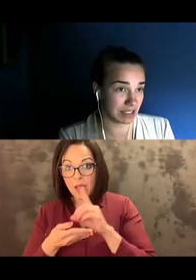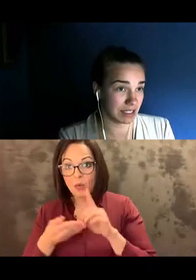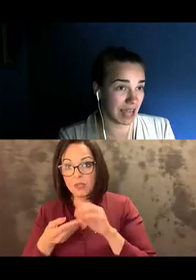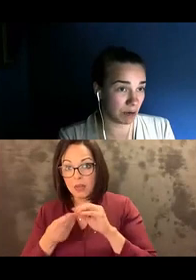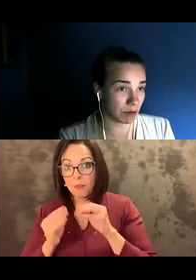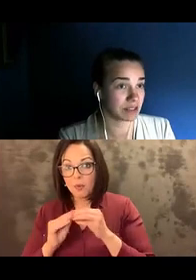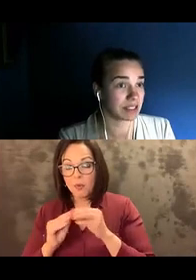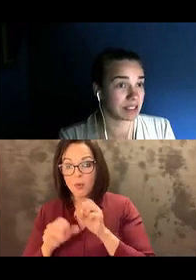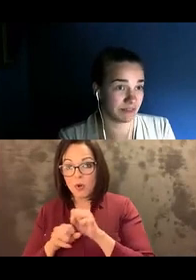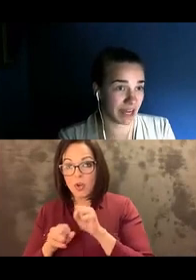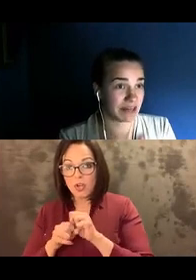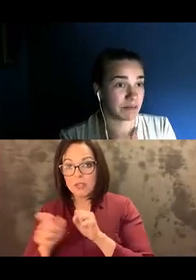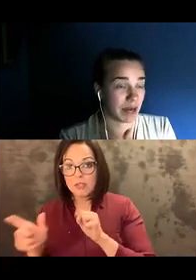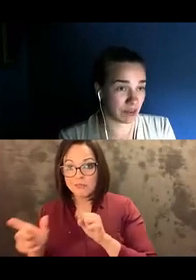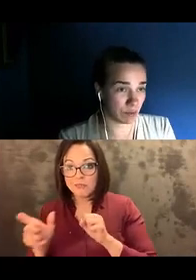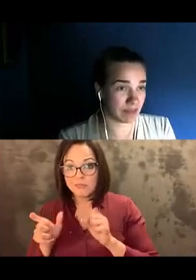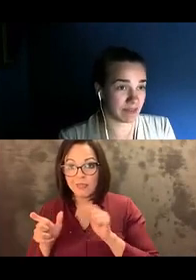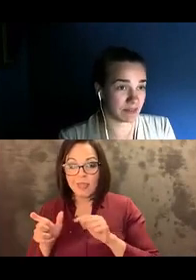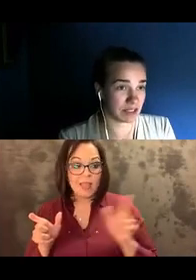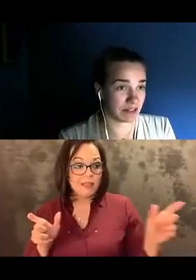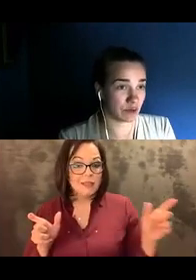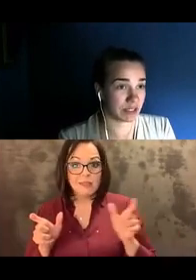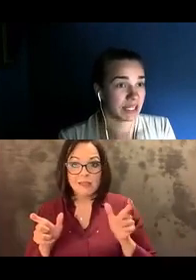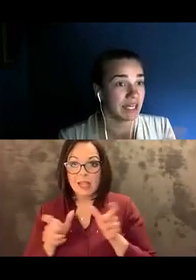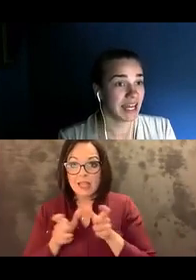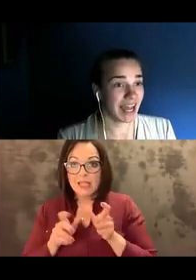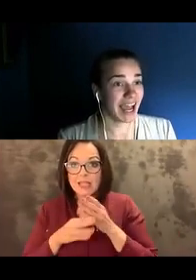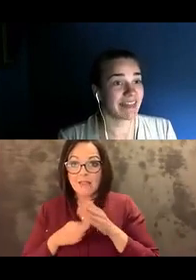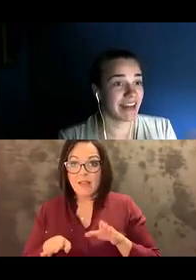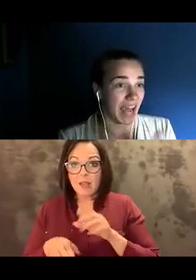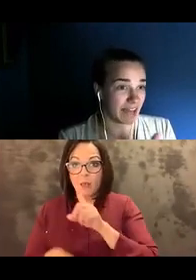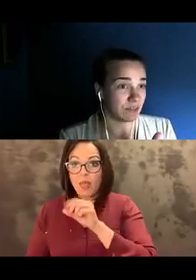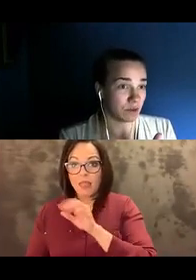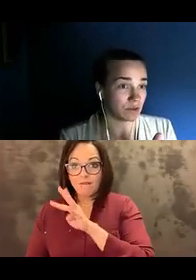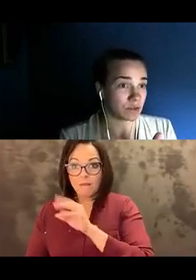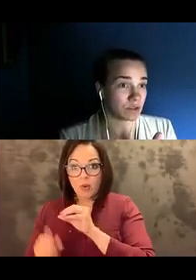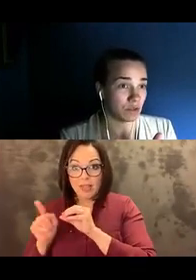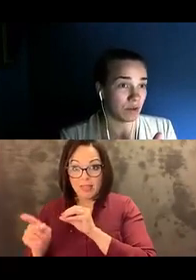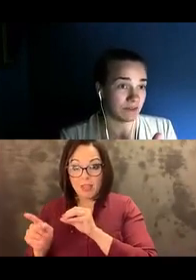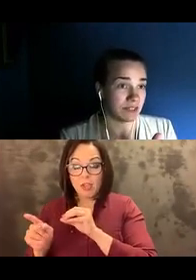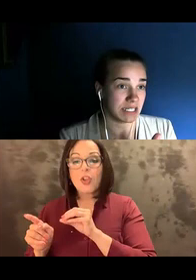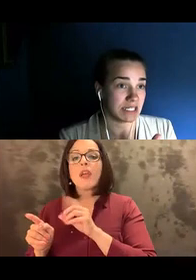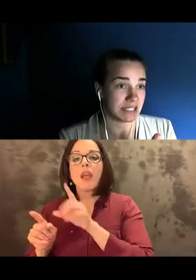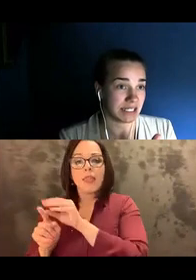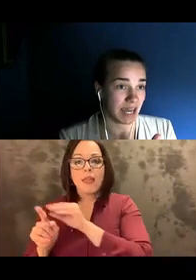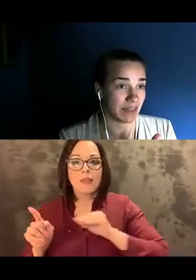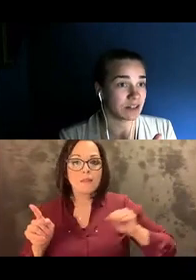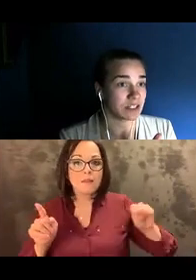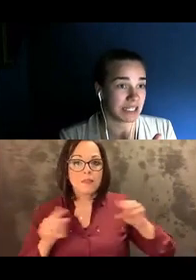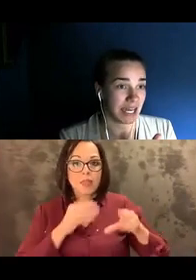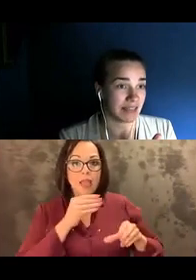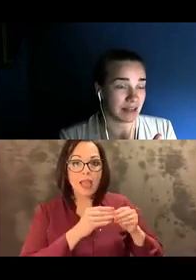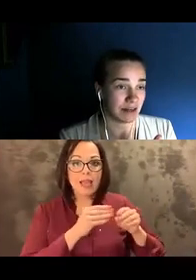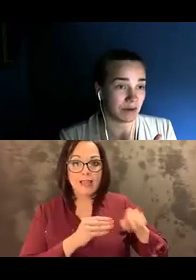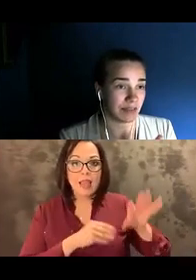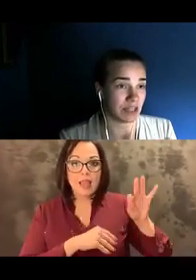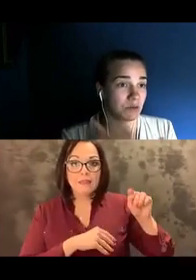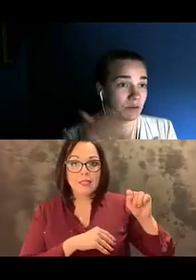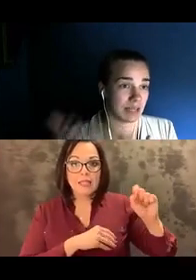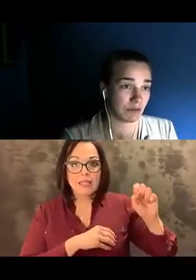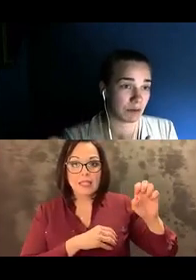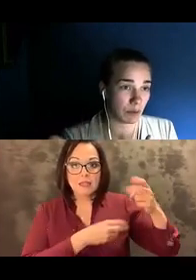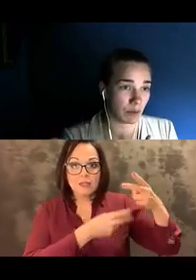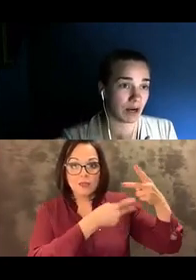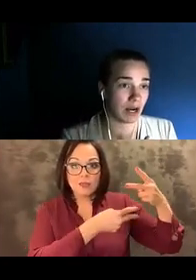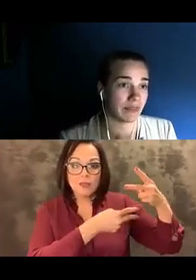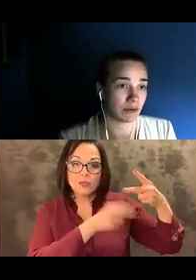those hours and divide it by the 1,040, and then add those two FTEs together to get the number that